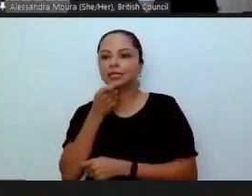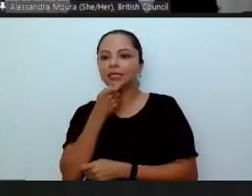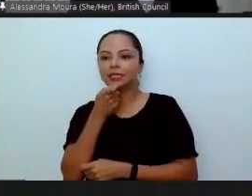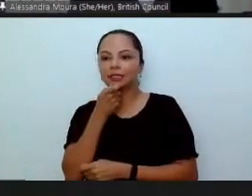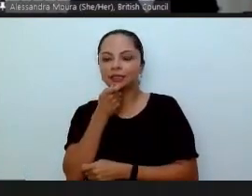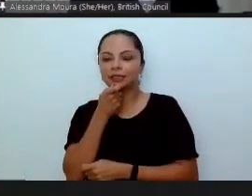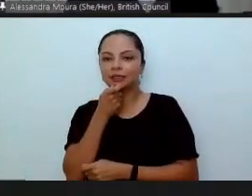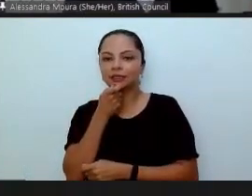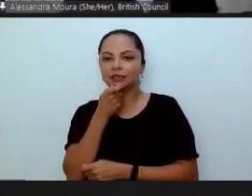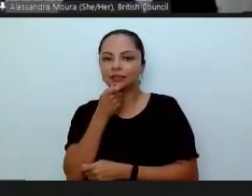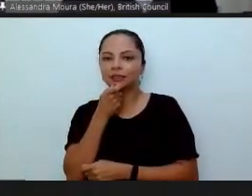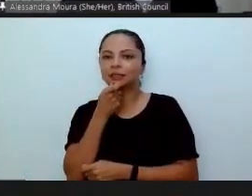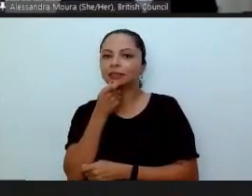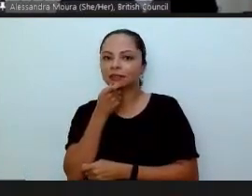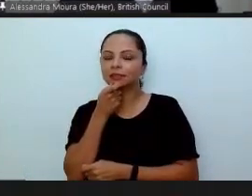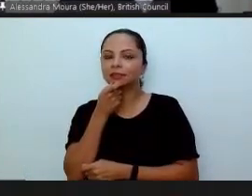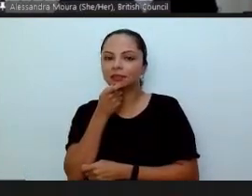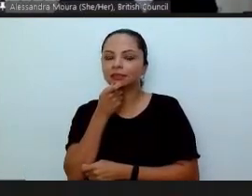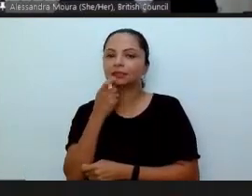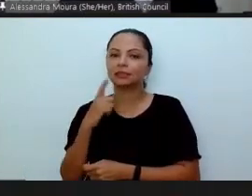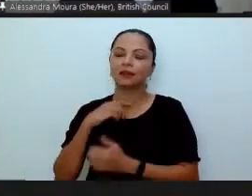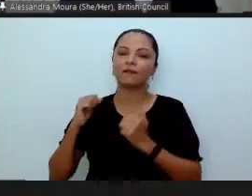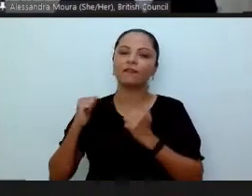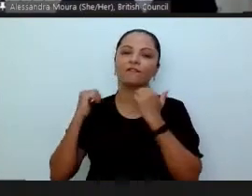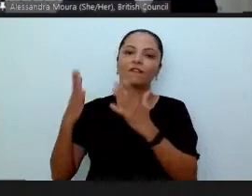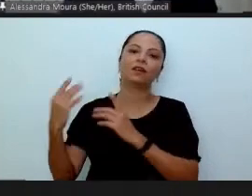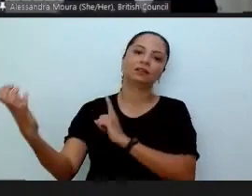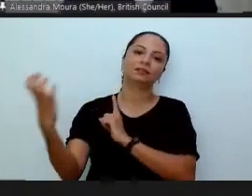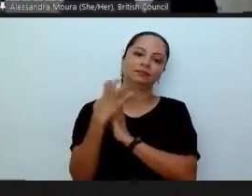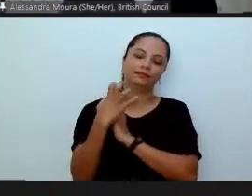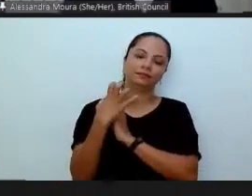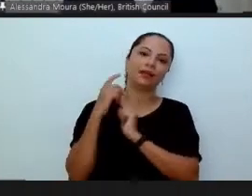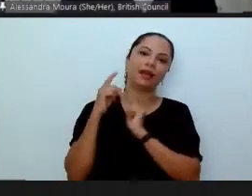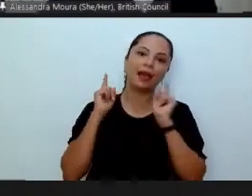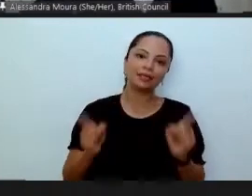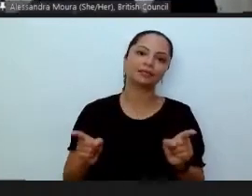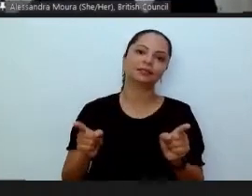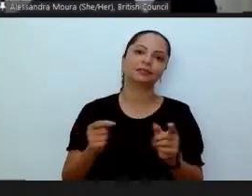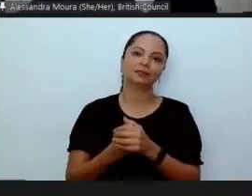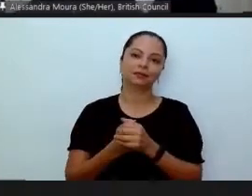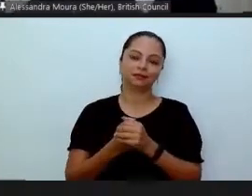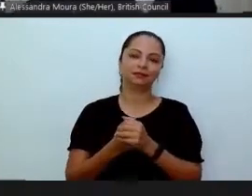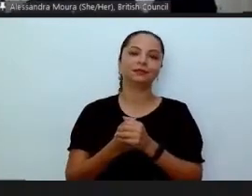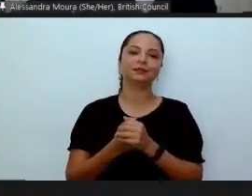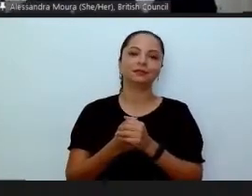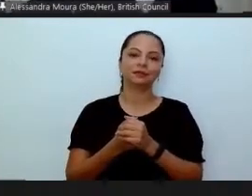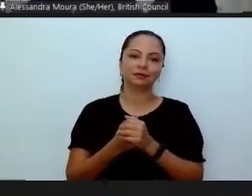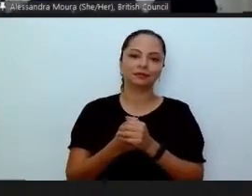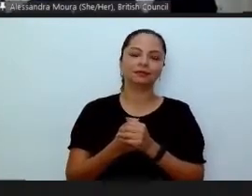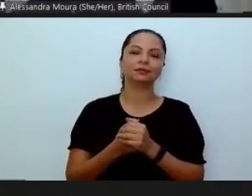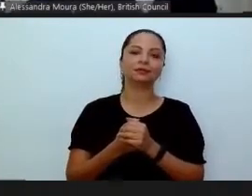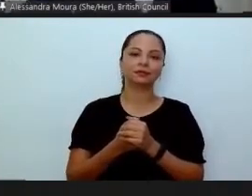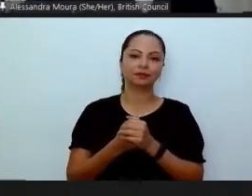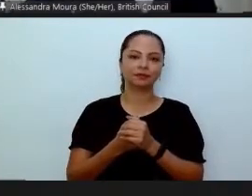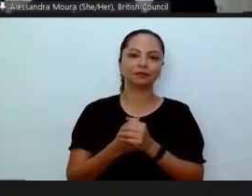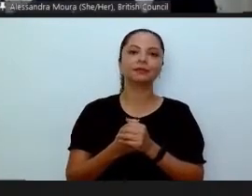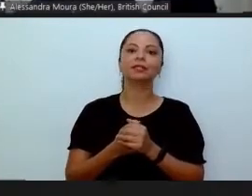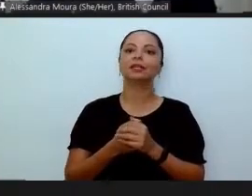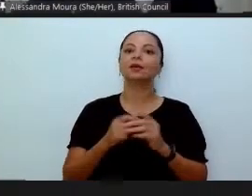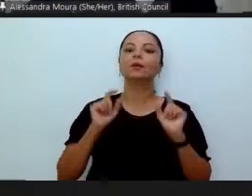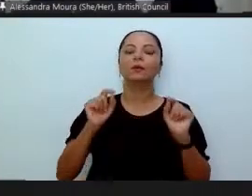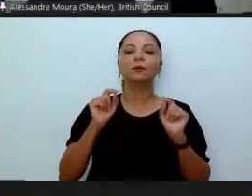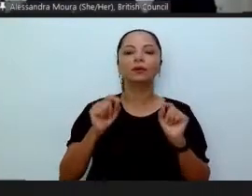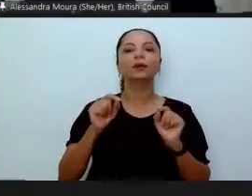class. And the rationale is that the learners often seem uninterested in my lessons and only want to get through